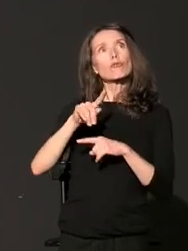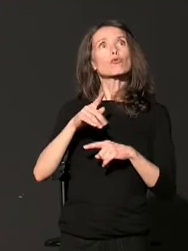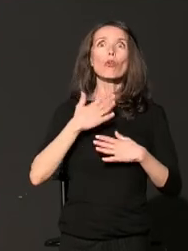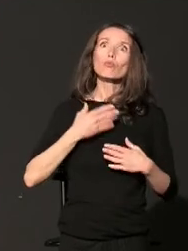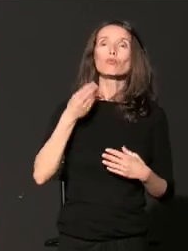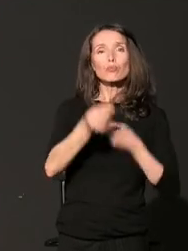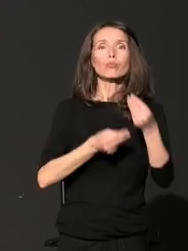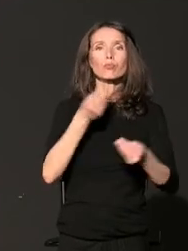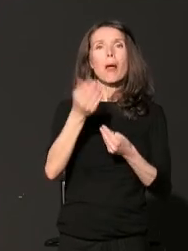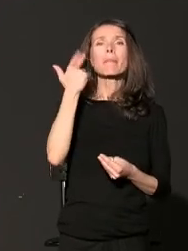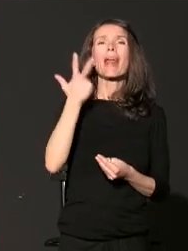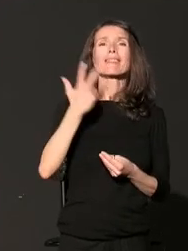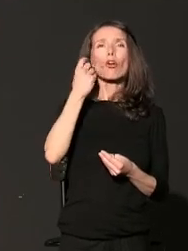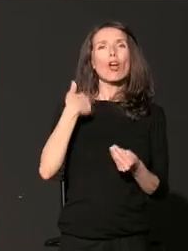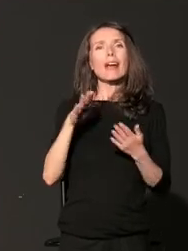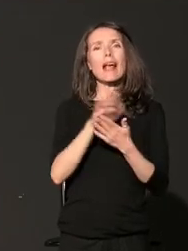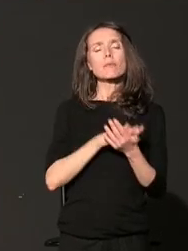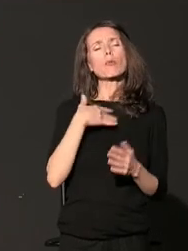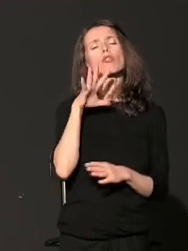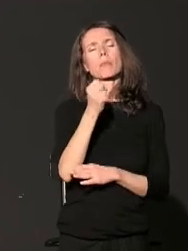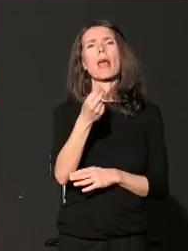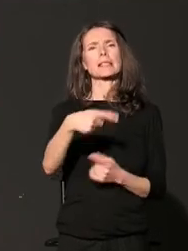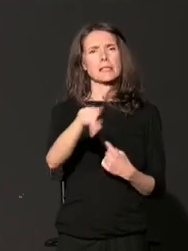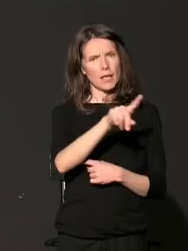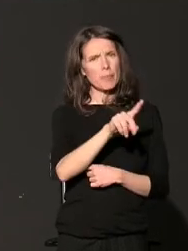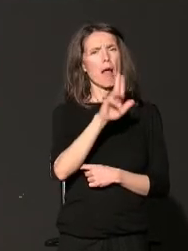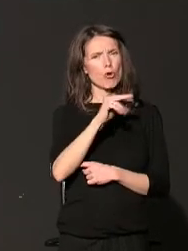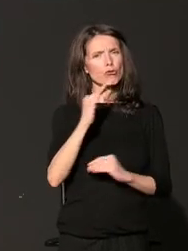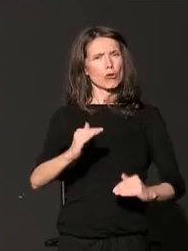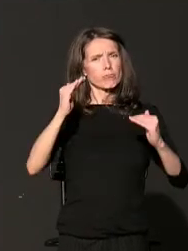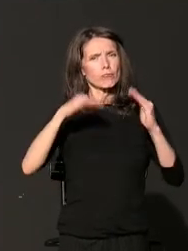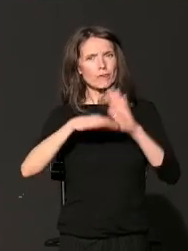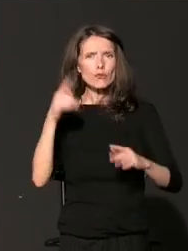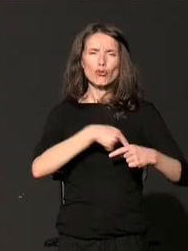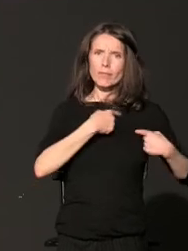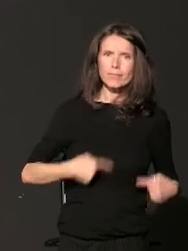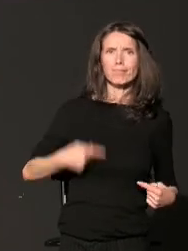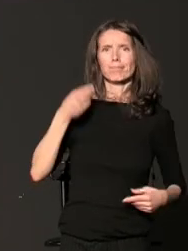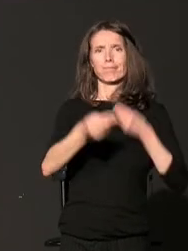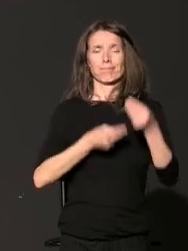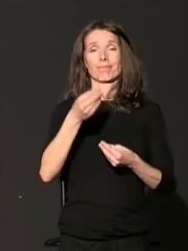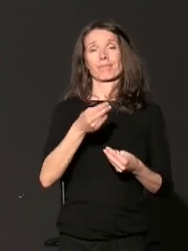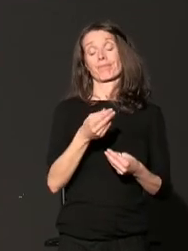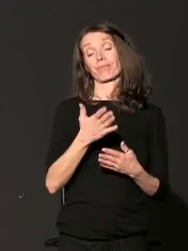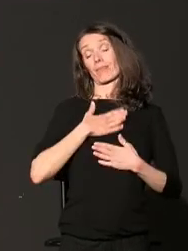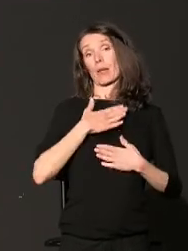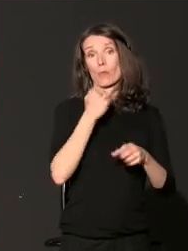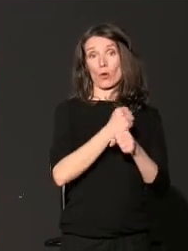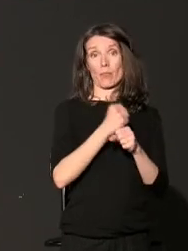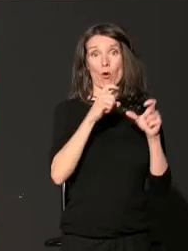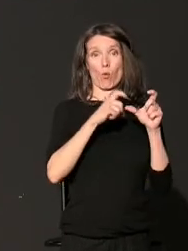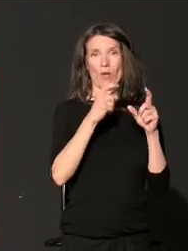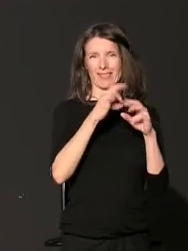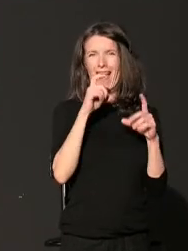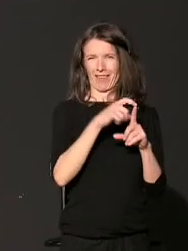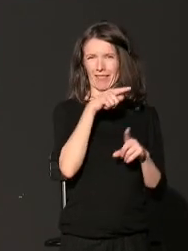in philanthropy in Serbia. In my job at USAID, we're usually talking about all the problems and a lot